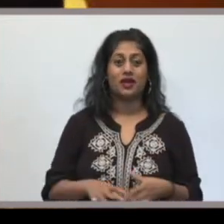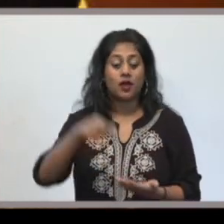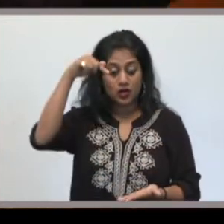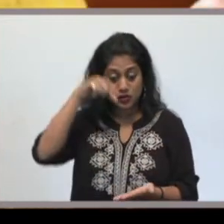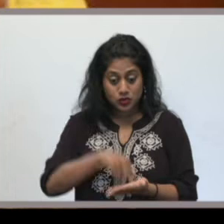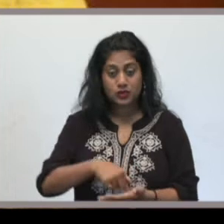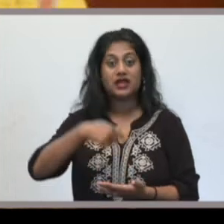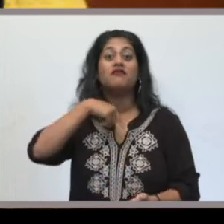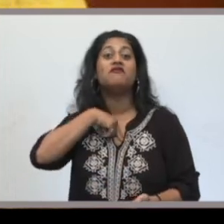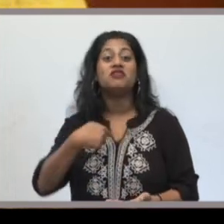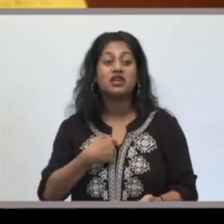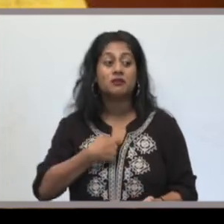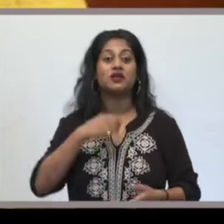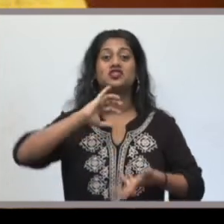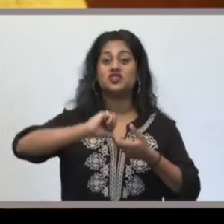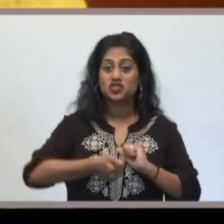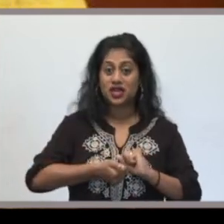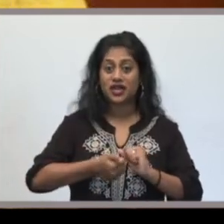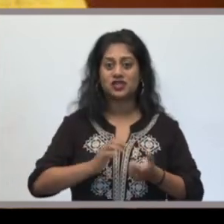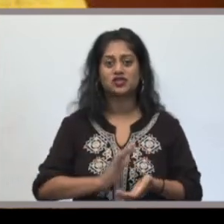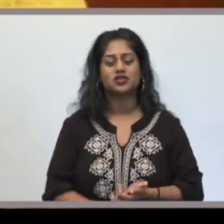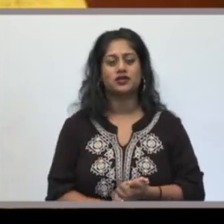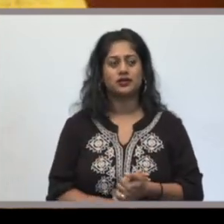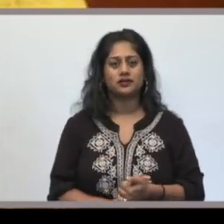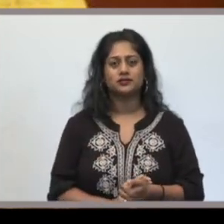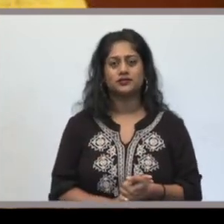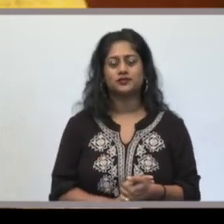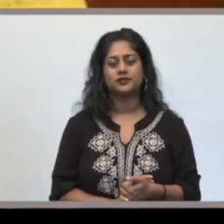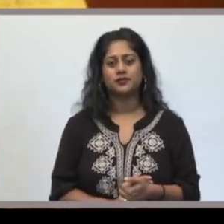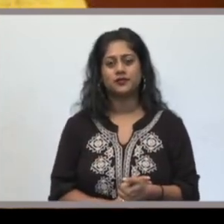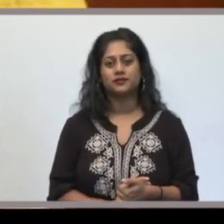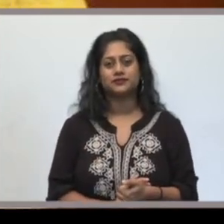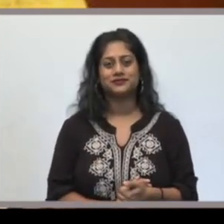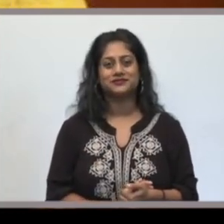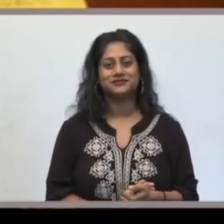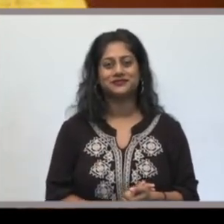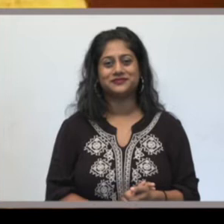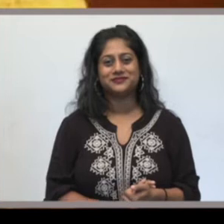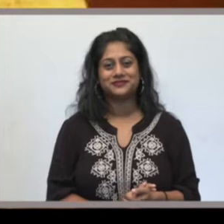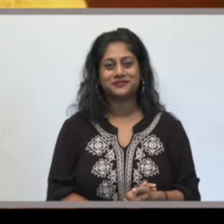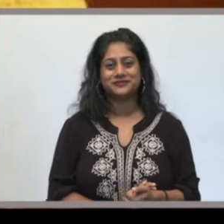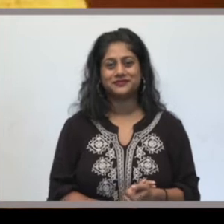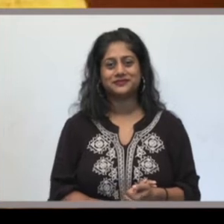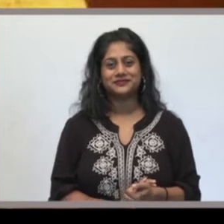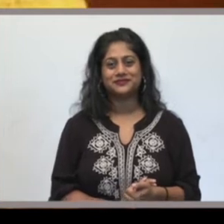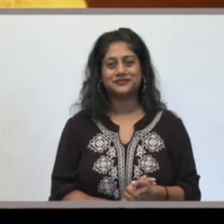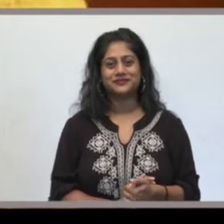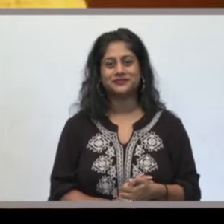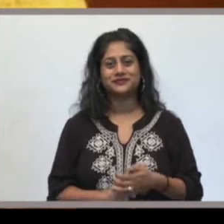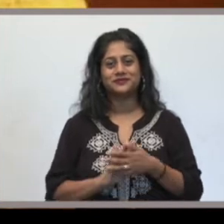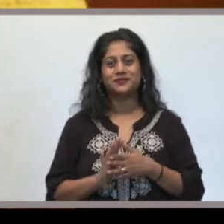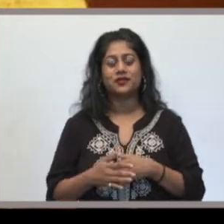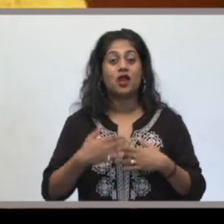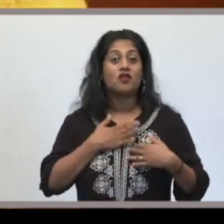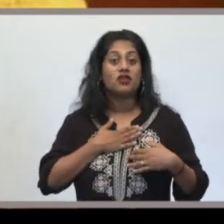people from your past continue to hurt you. I want to tell you, that's dumb. They can't hurt you